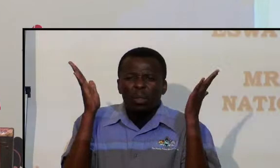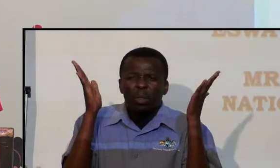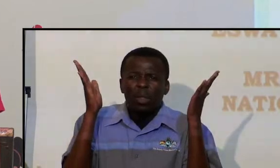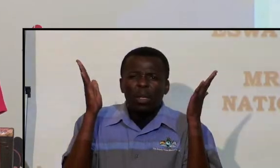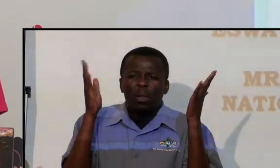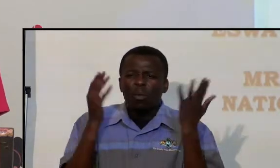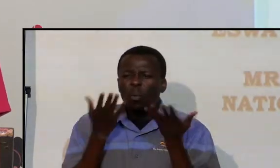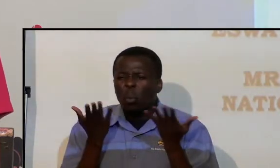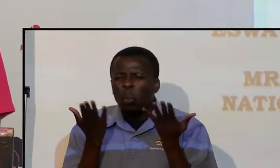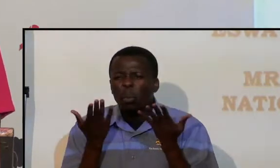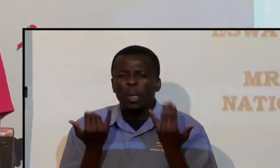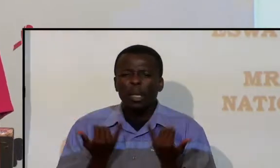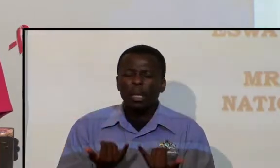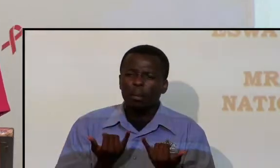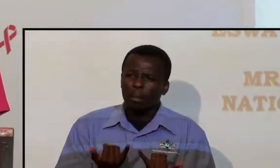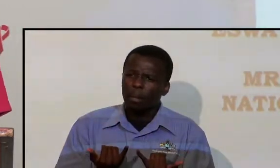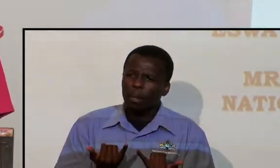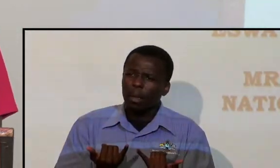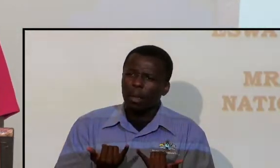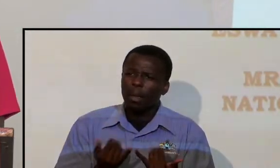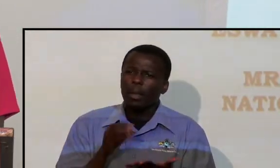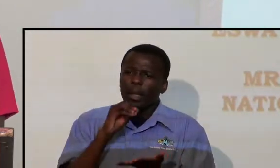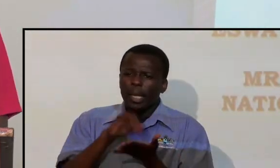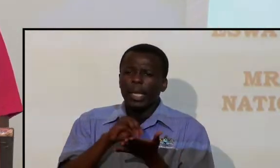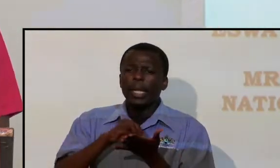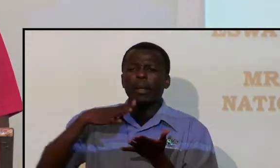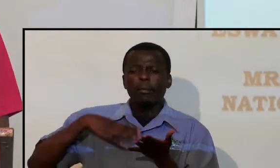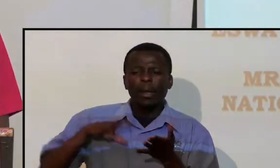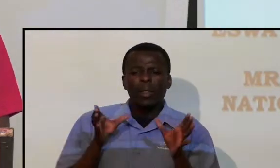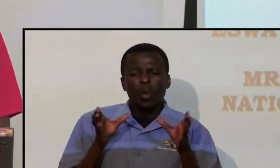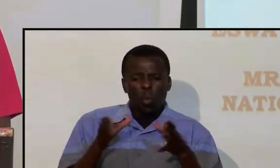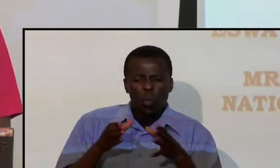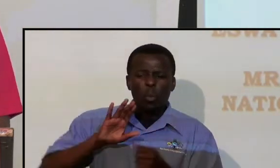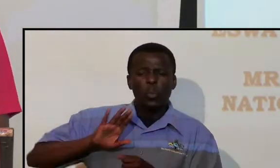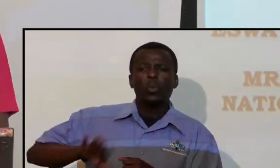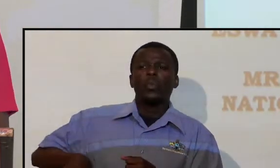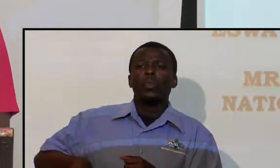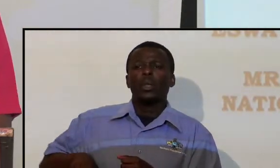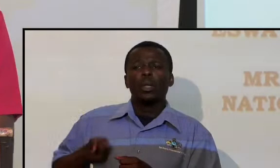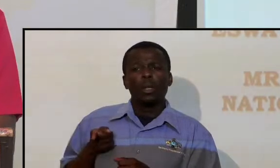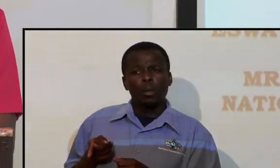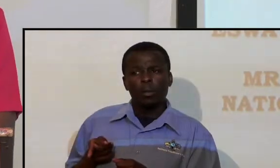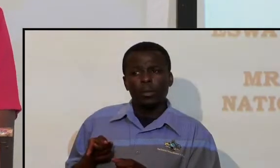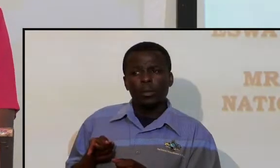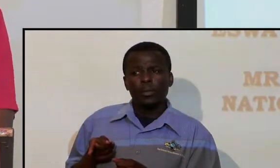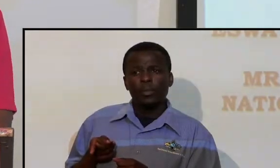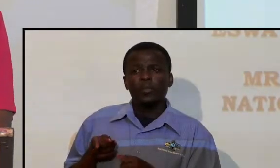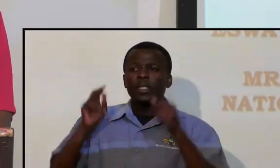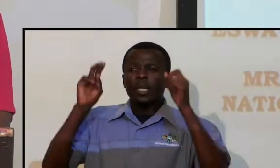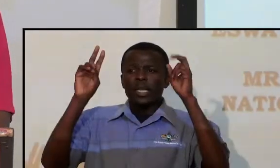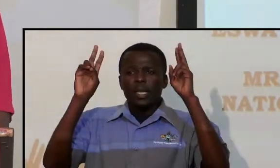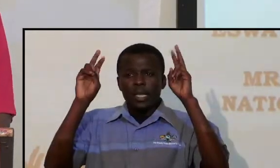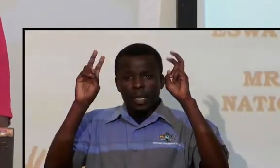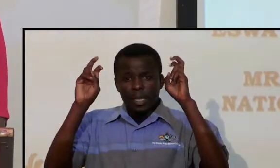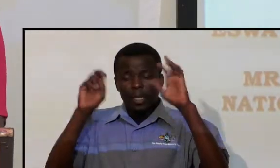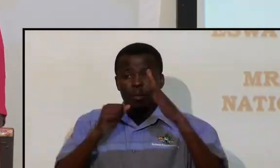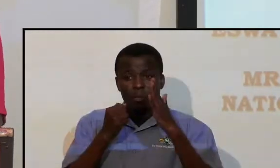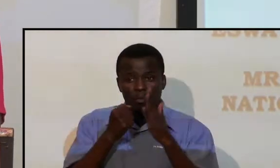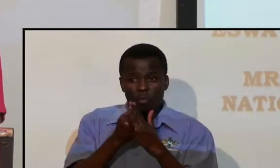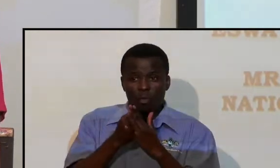a population that is left behind. And this theme for this year, we